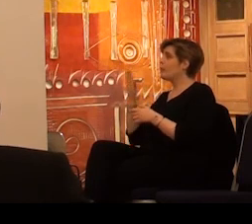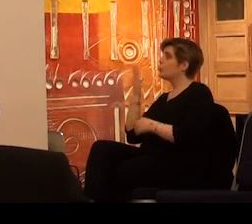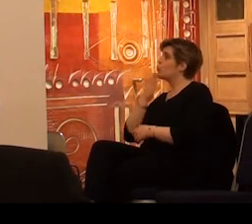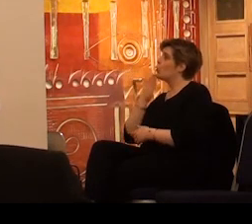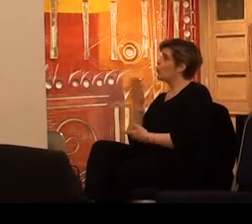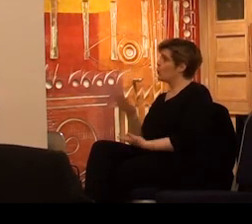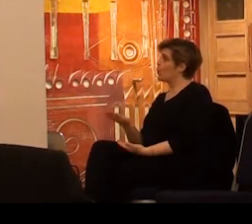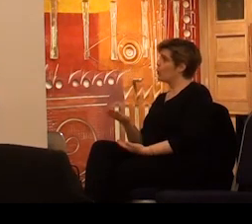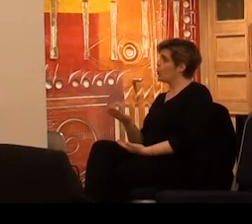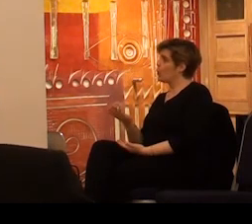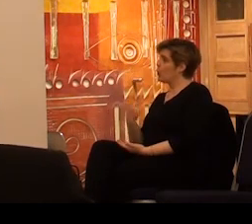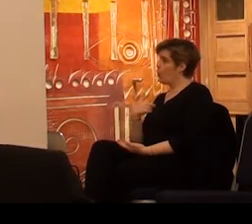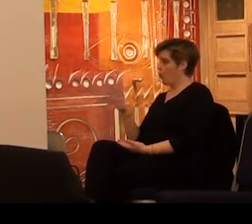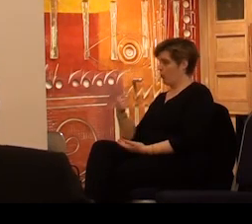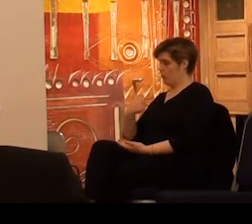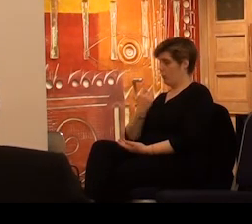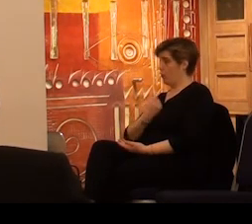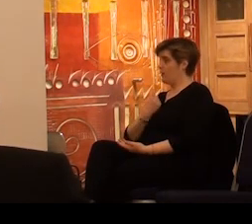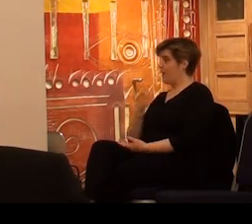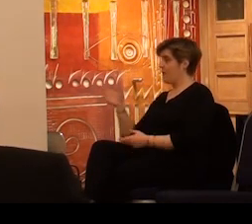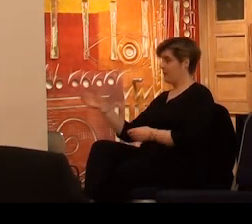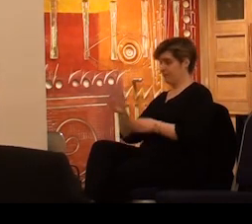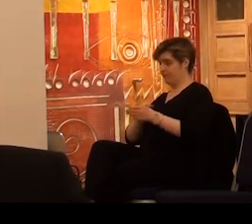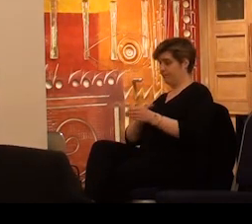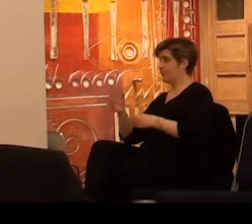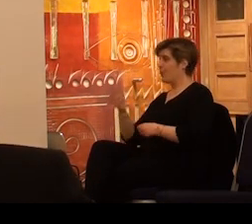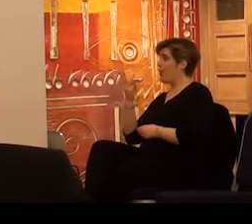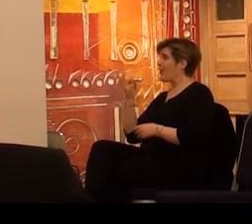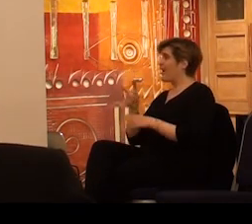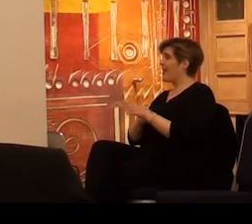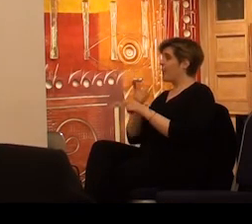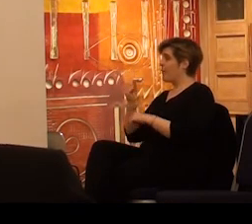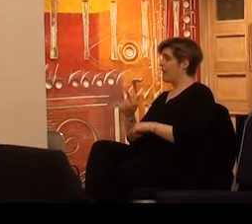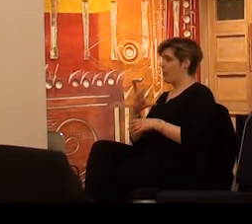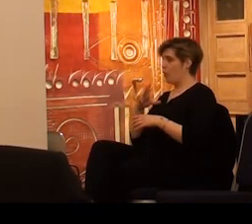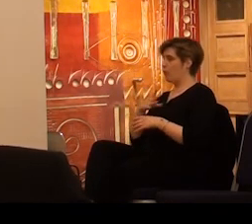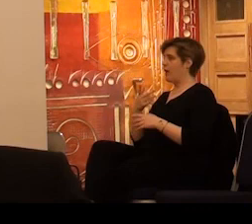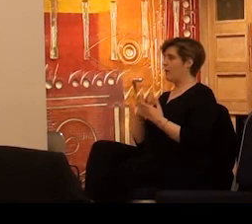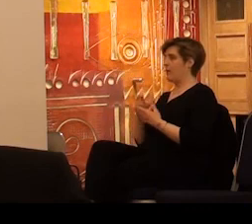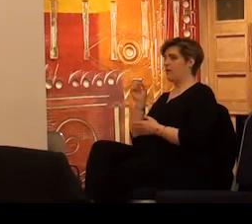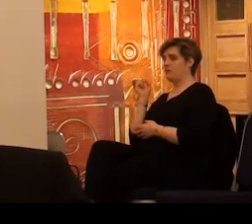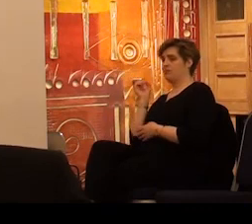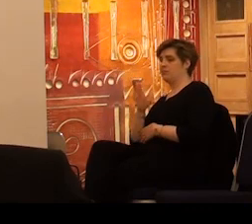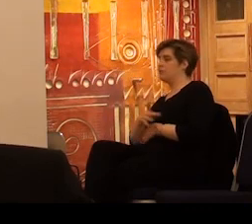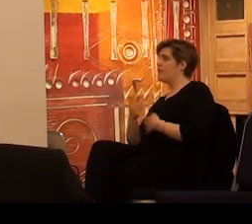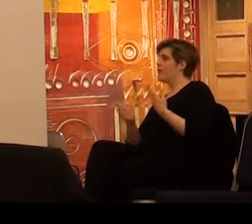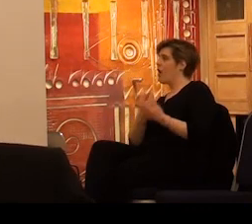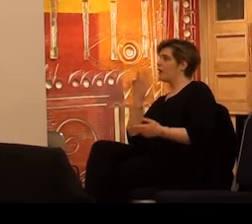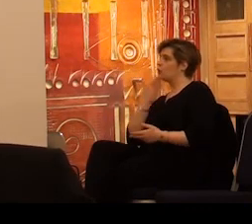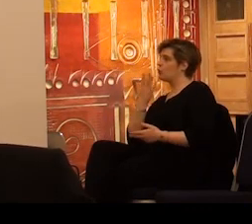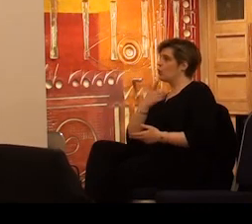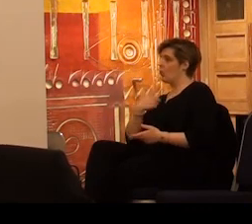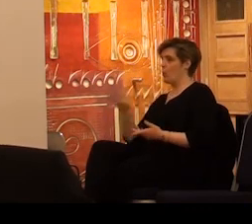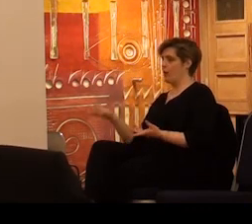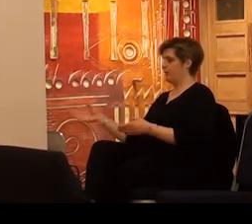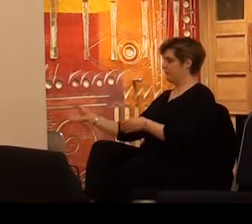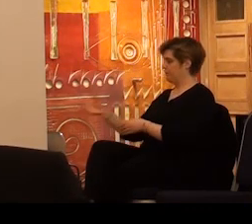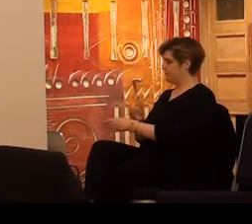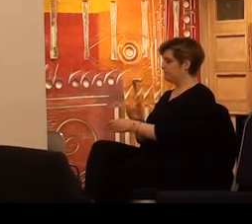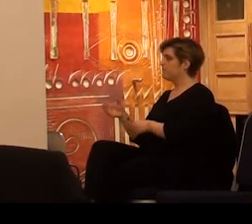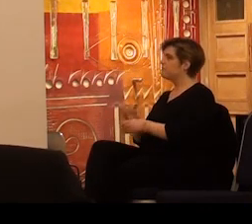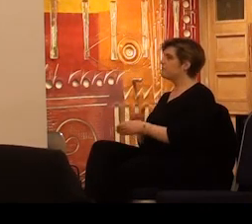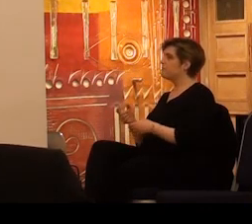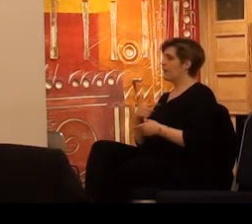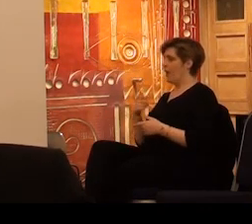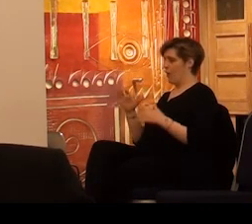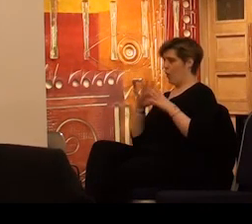other schools already this year, and they're doing exceptionally well. I think it's really, really important. And actually, if you are interested in some of that work,